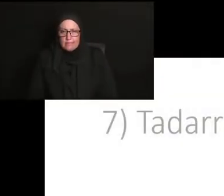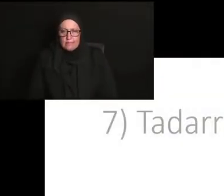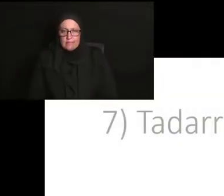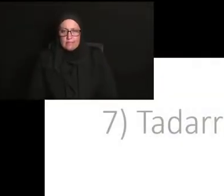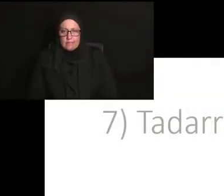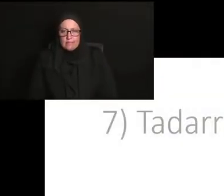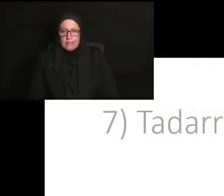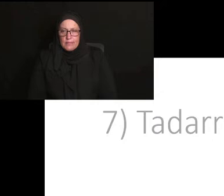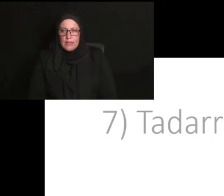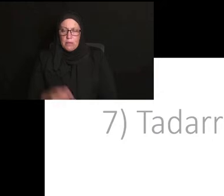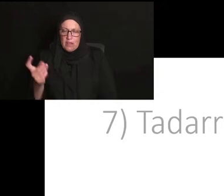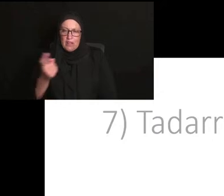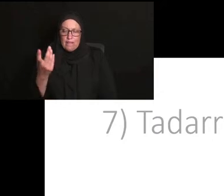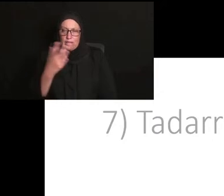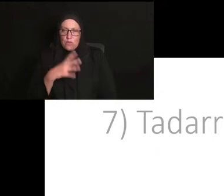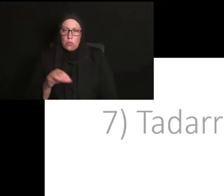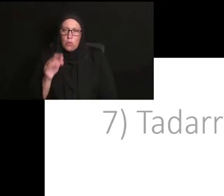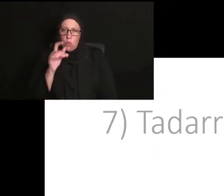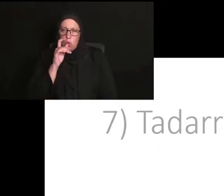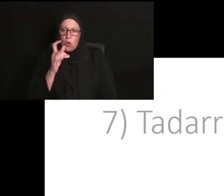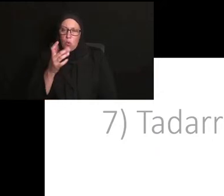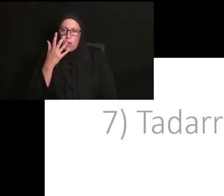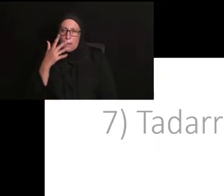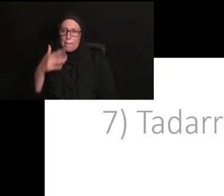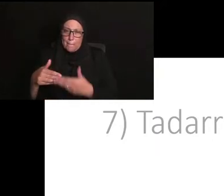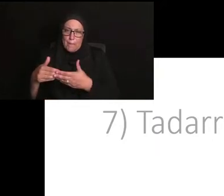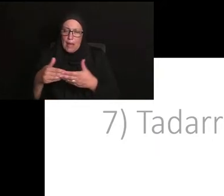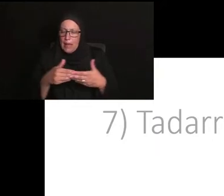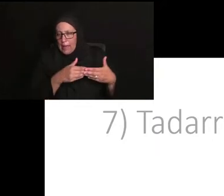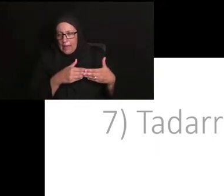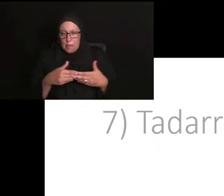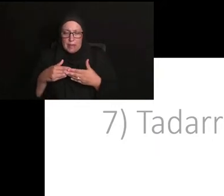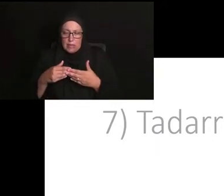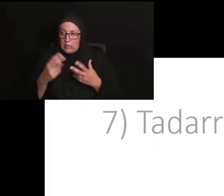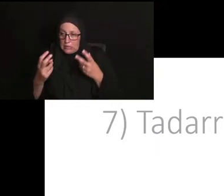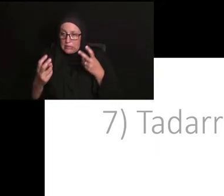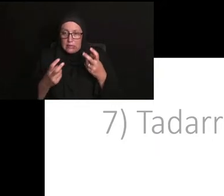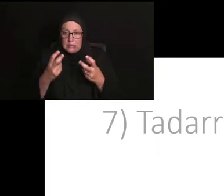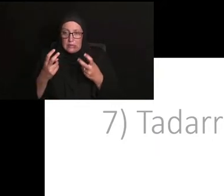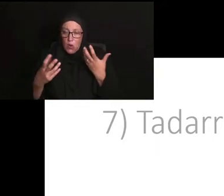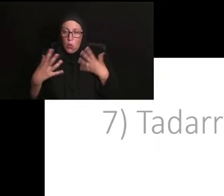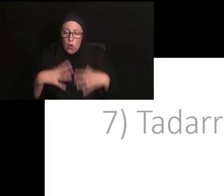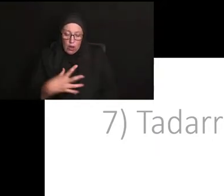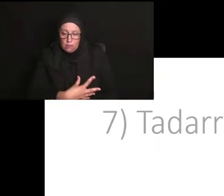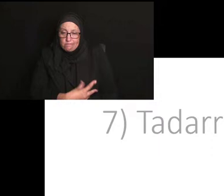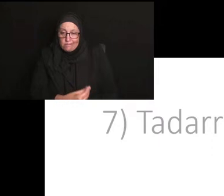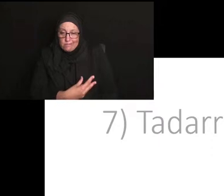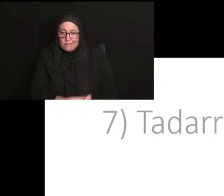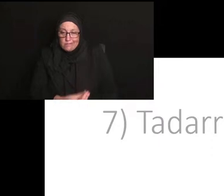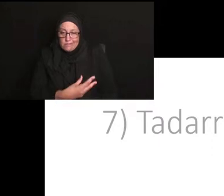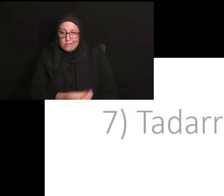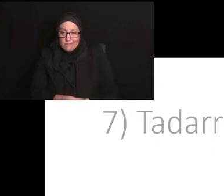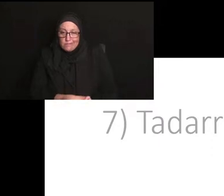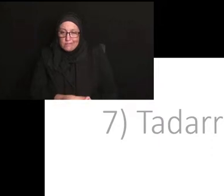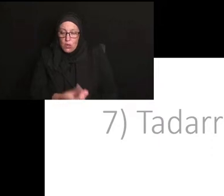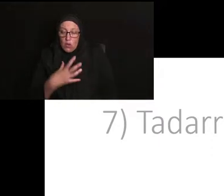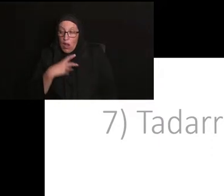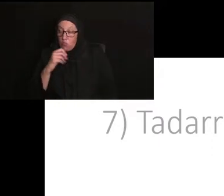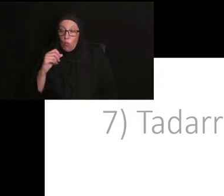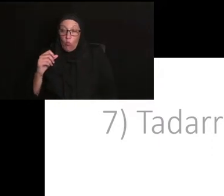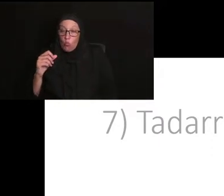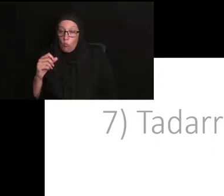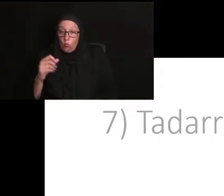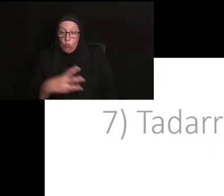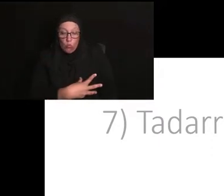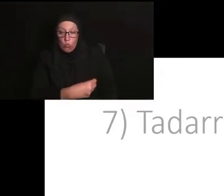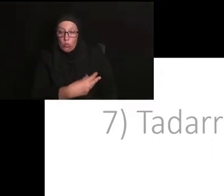word of when a baby is desperately seeking to suckle from the breast milk of his mother.